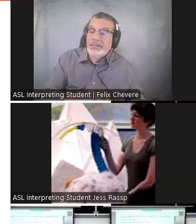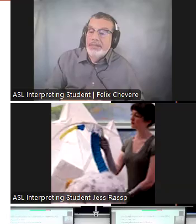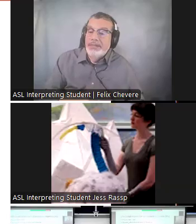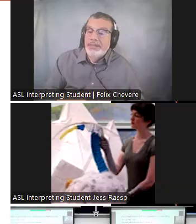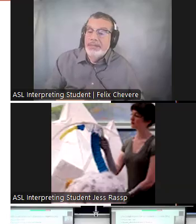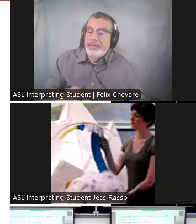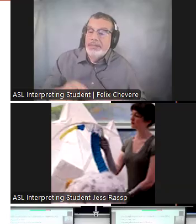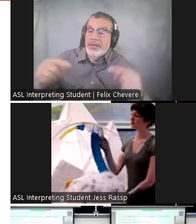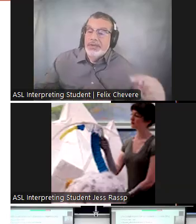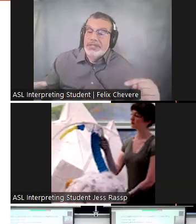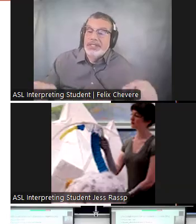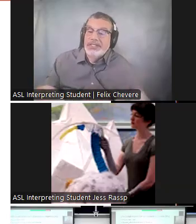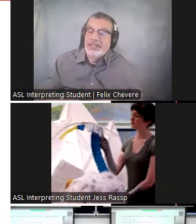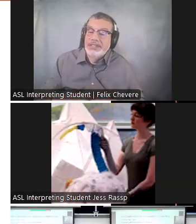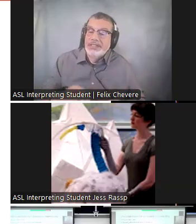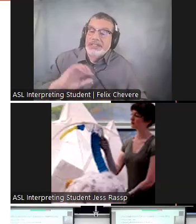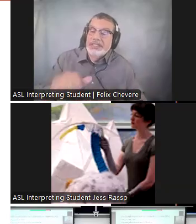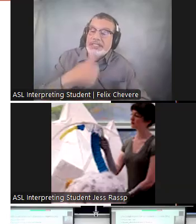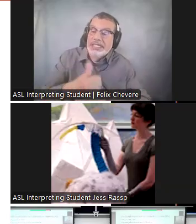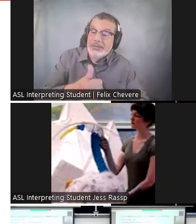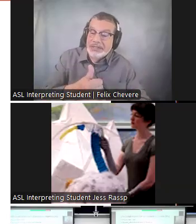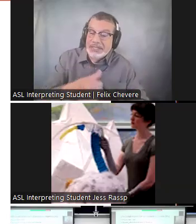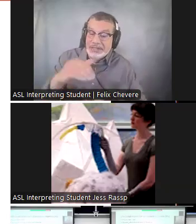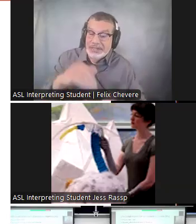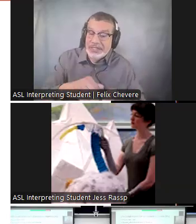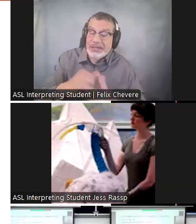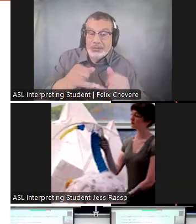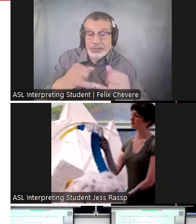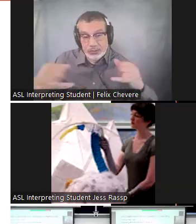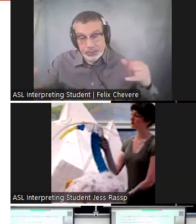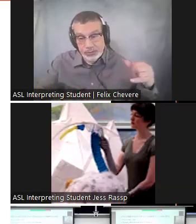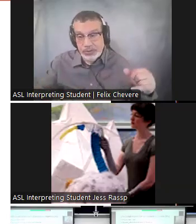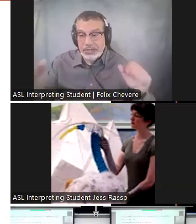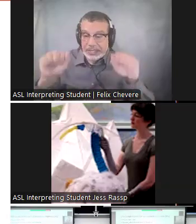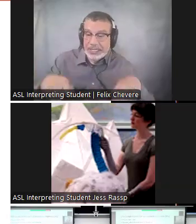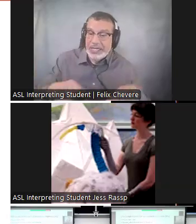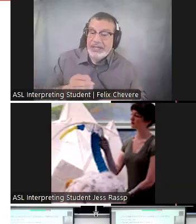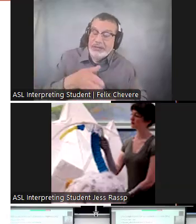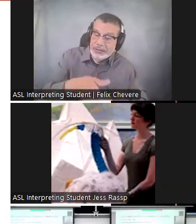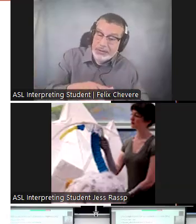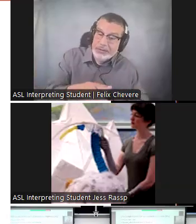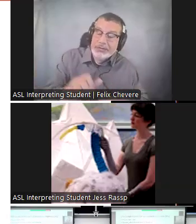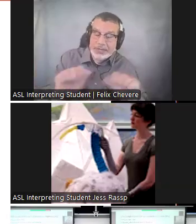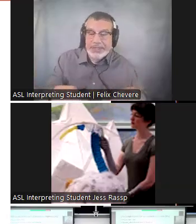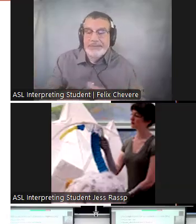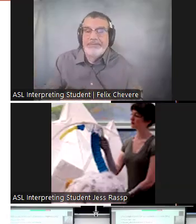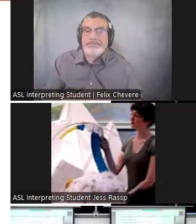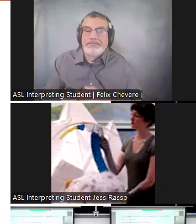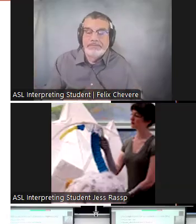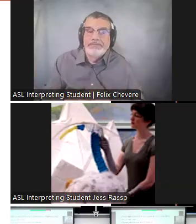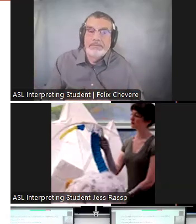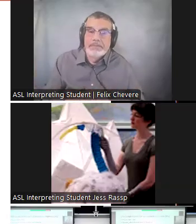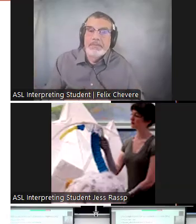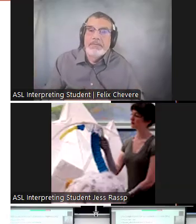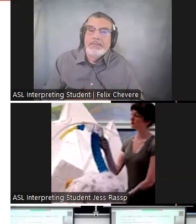sent. Okay, I have another slide on this, but essentially that's what's happening here is we get